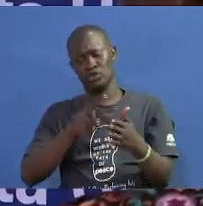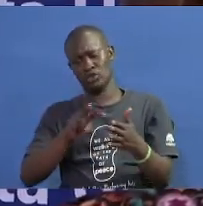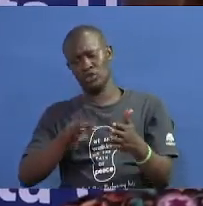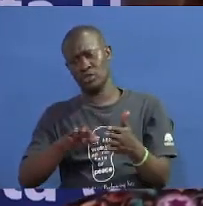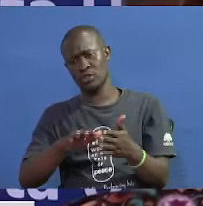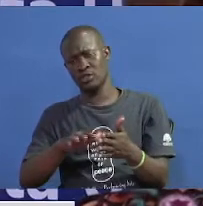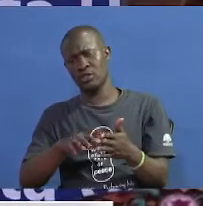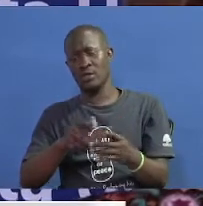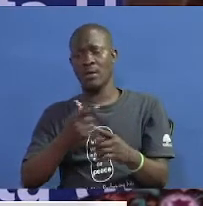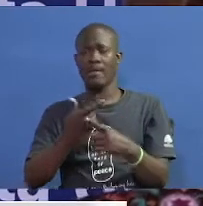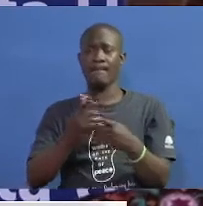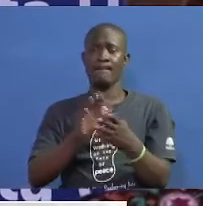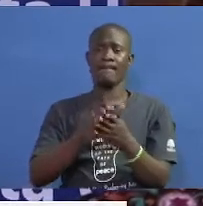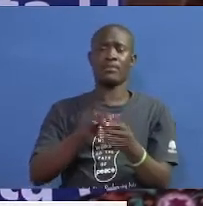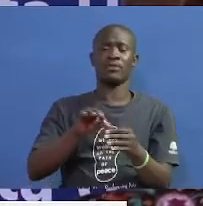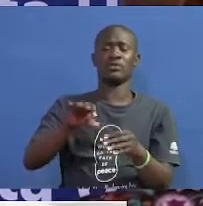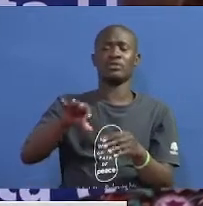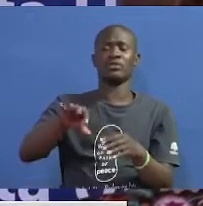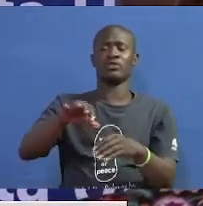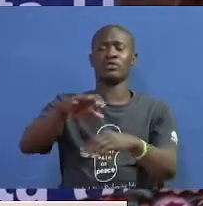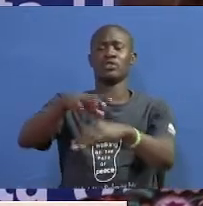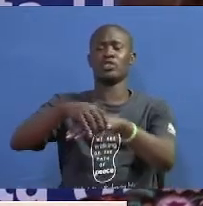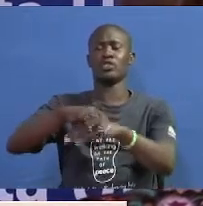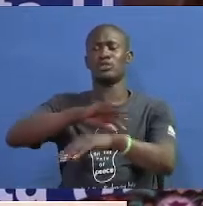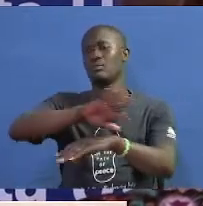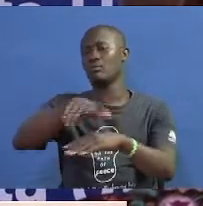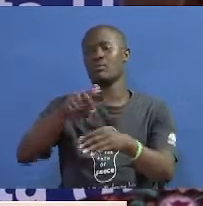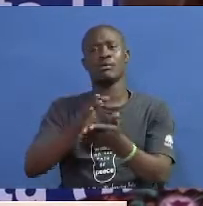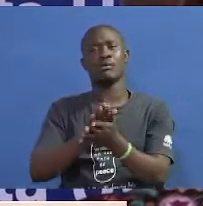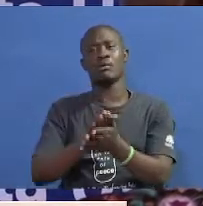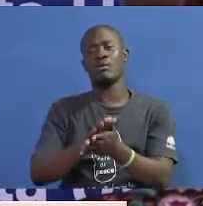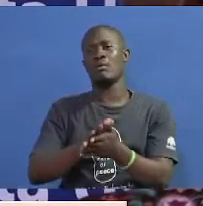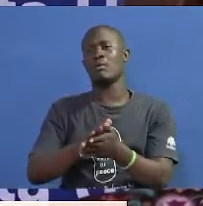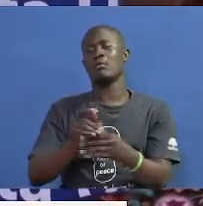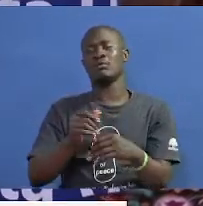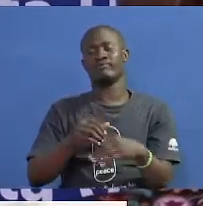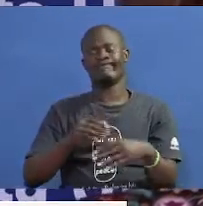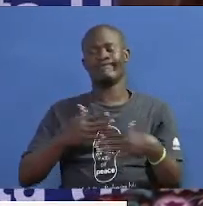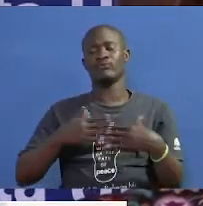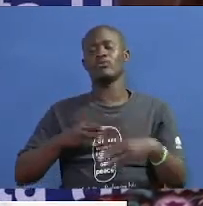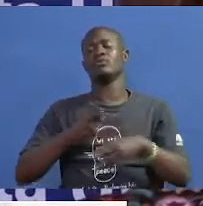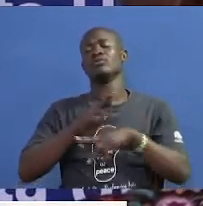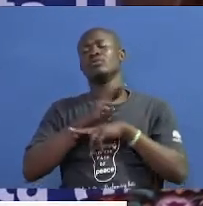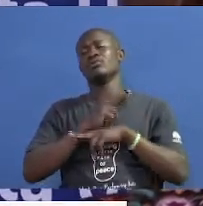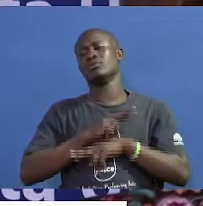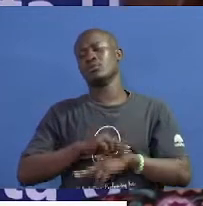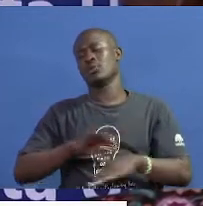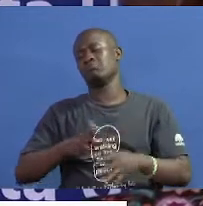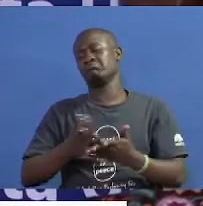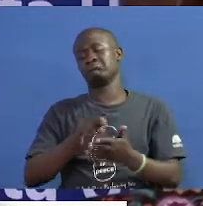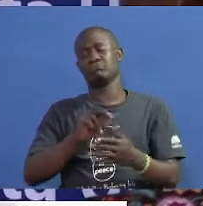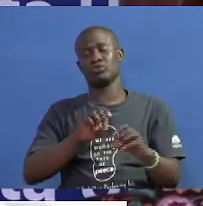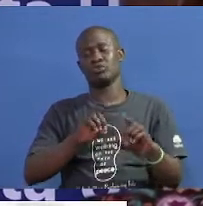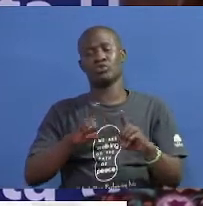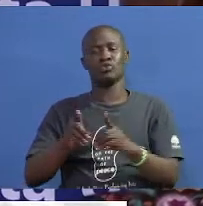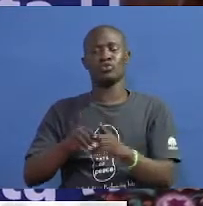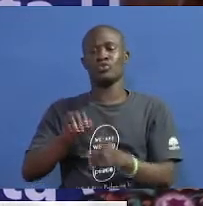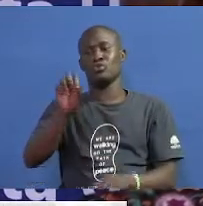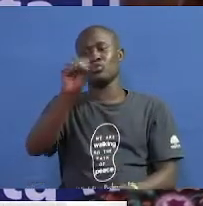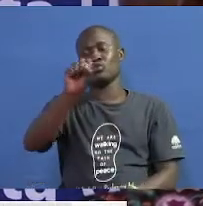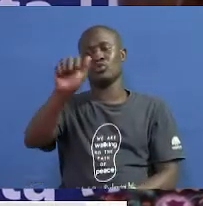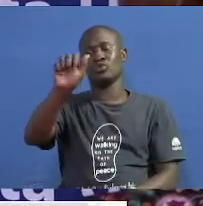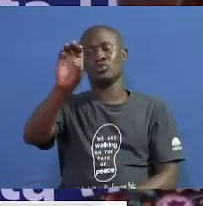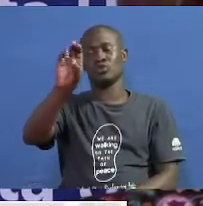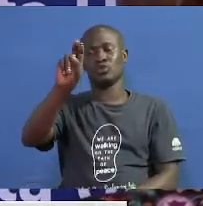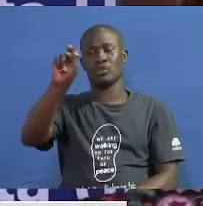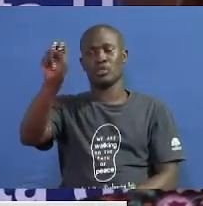healthcare providers, but they're going to get more repetition and feel more and more comfortable with how to do the scans. And then hopefully by